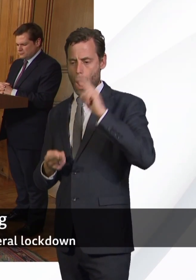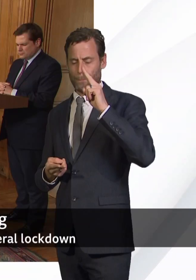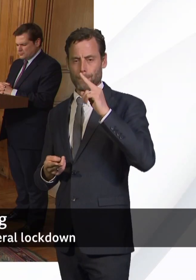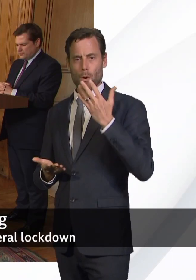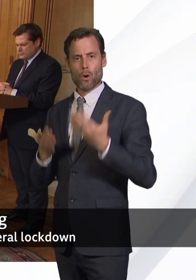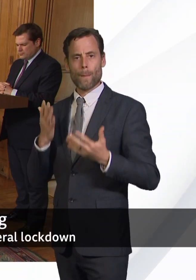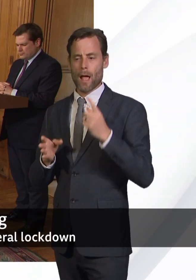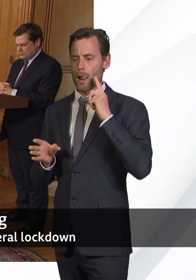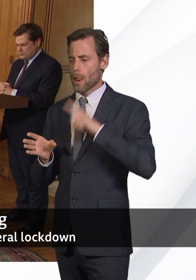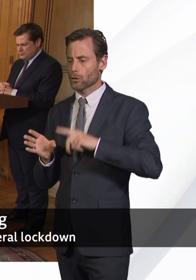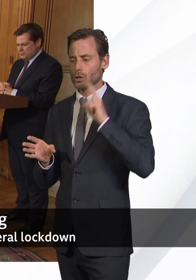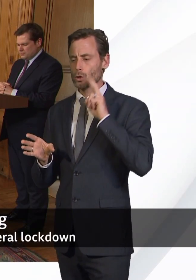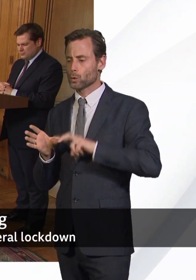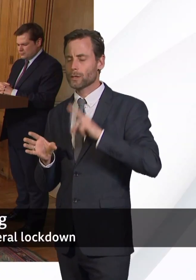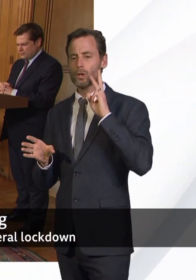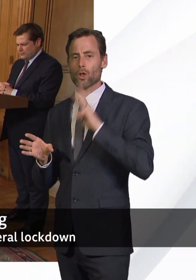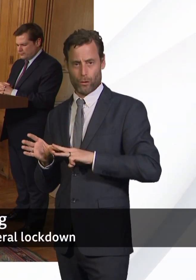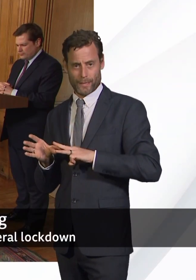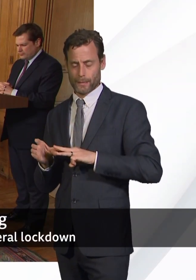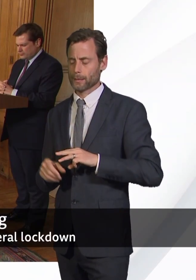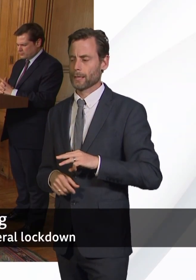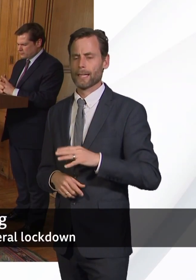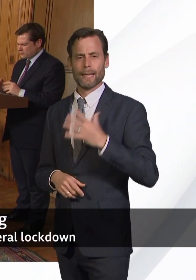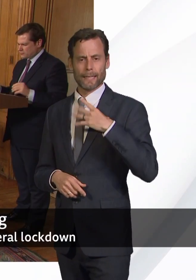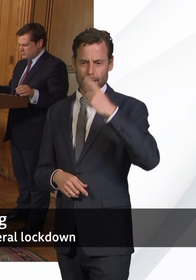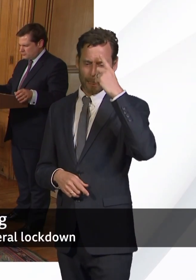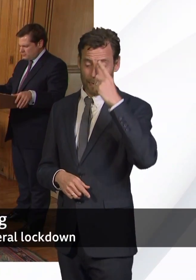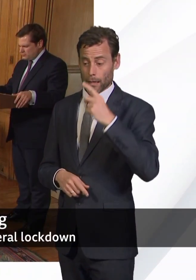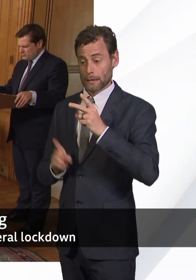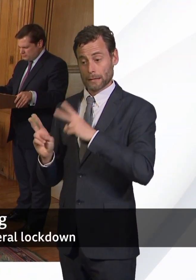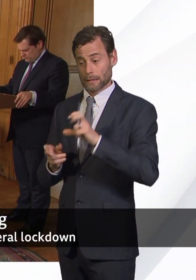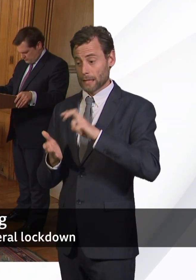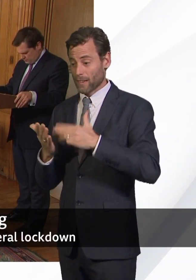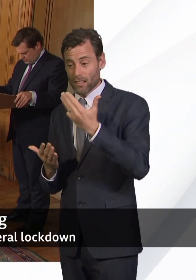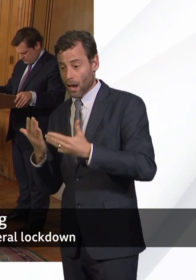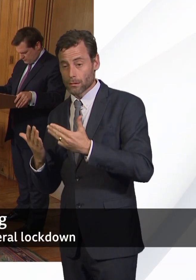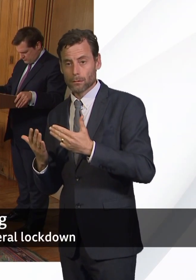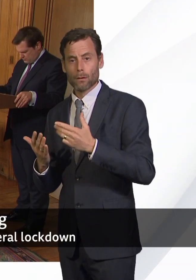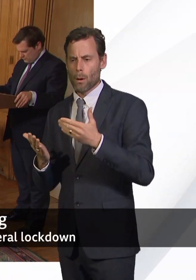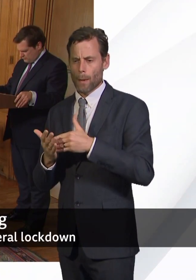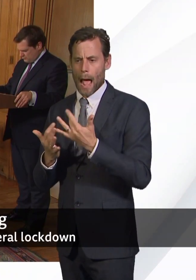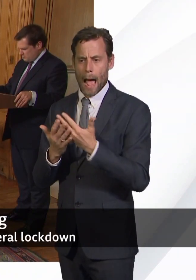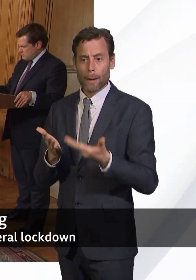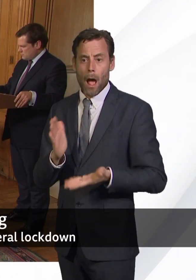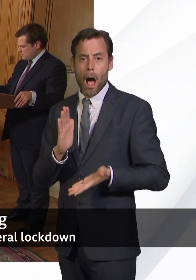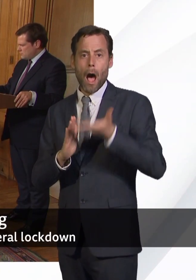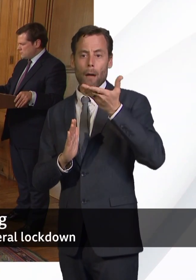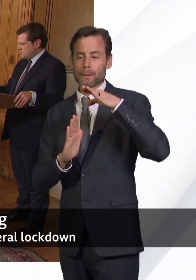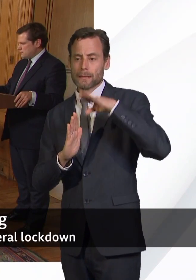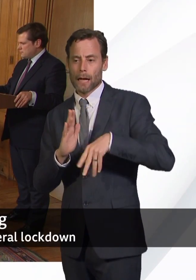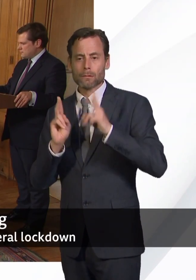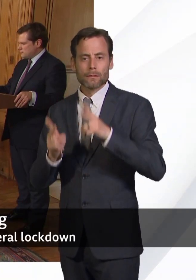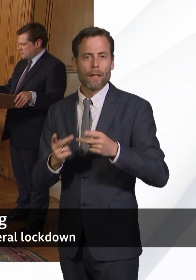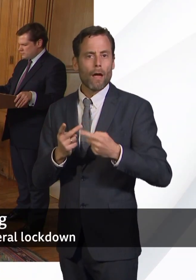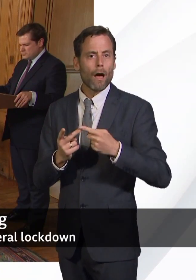that when it's adjusted for age of a population. That accounts for whether a particular country has a very high proportion